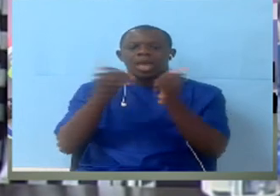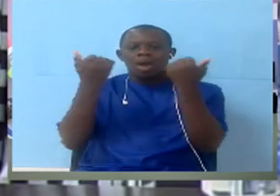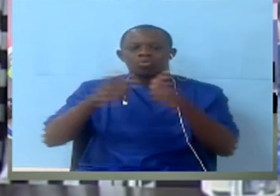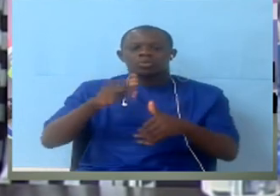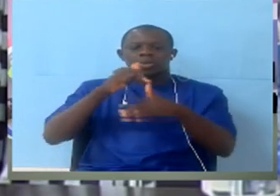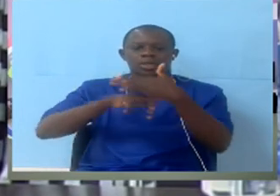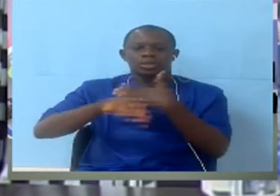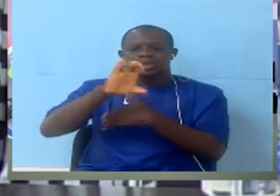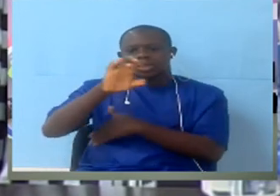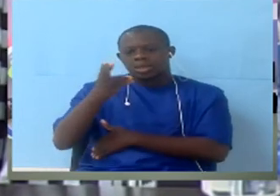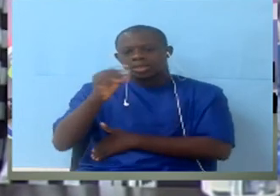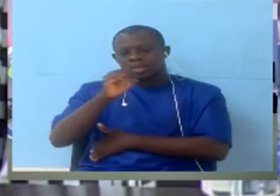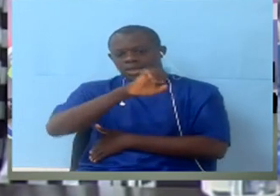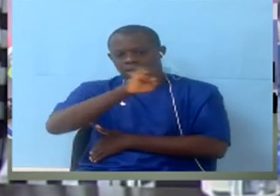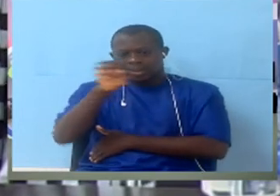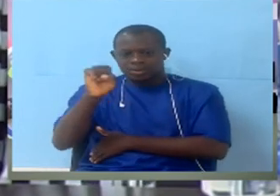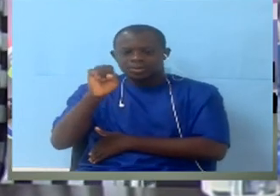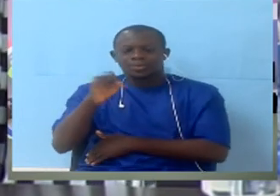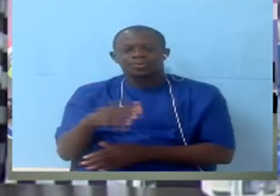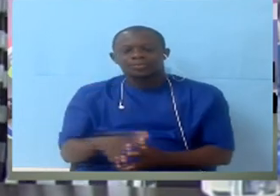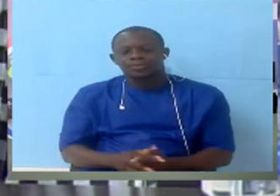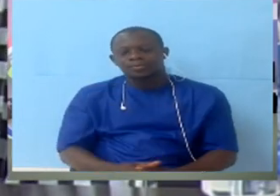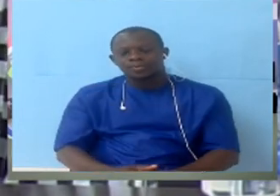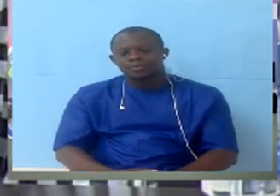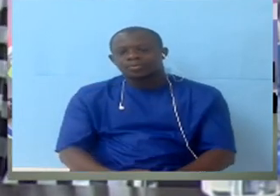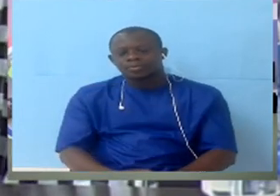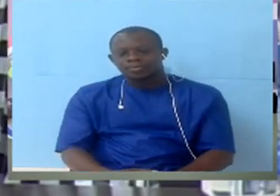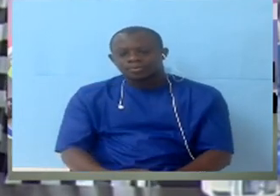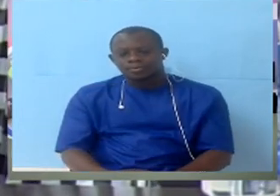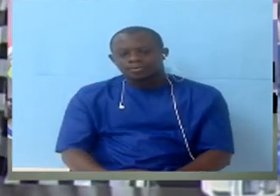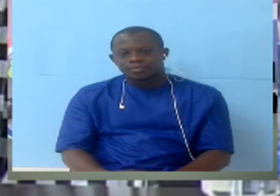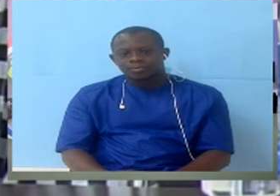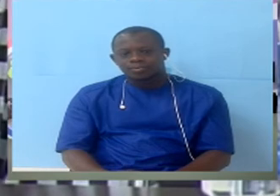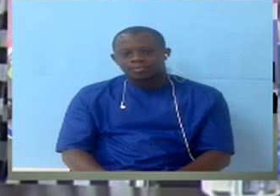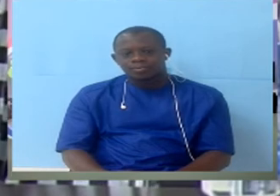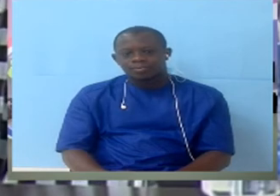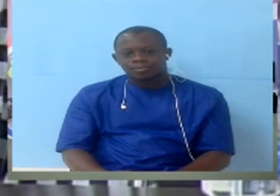was called the Deco Exercise.